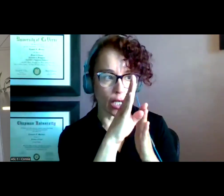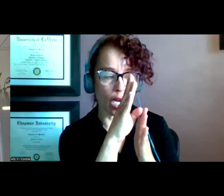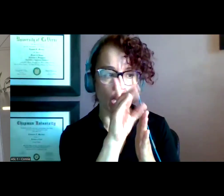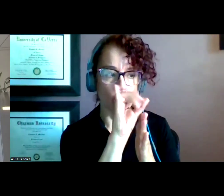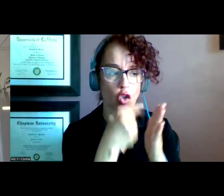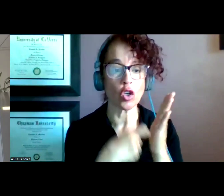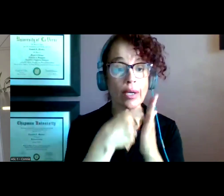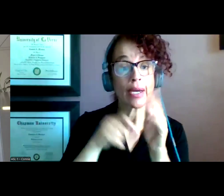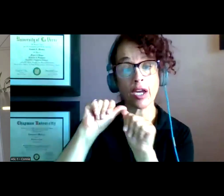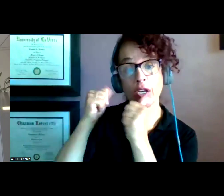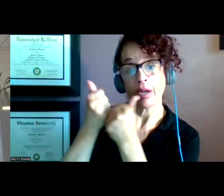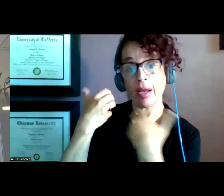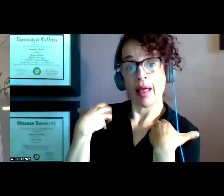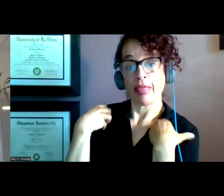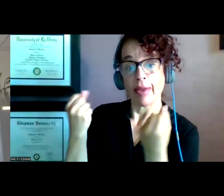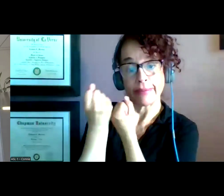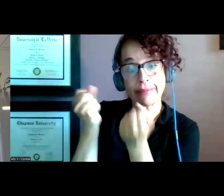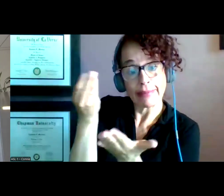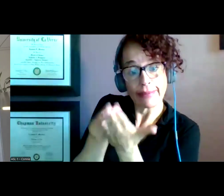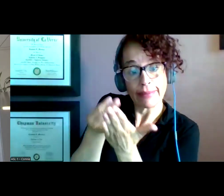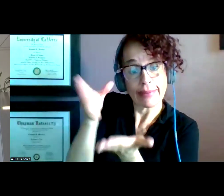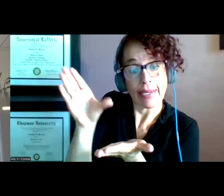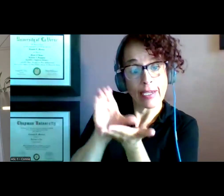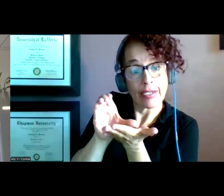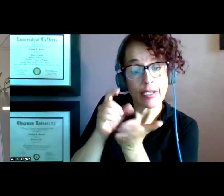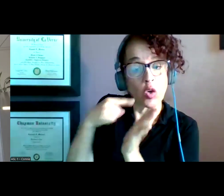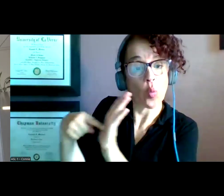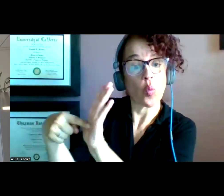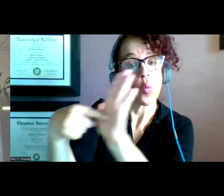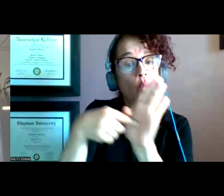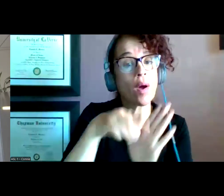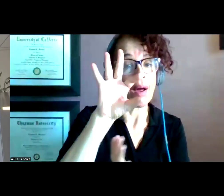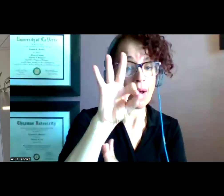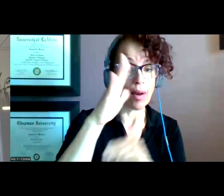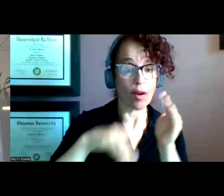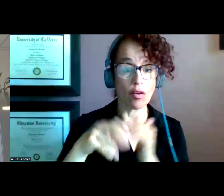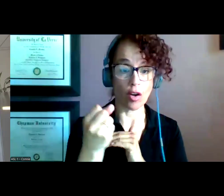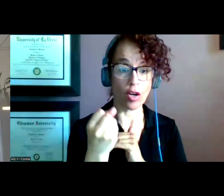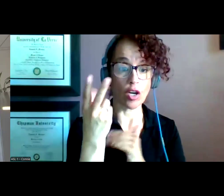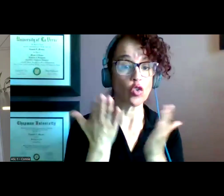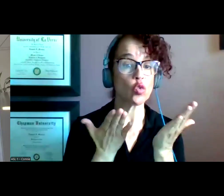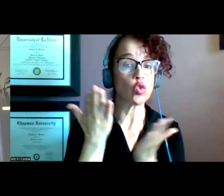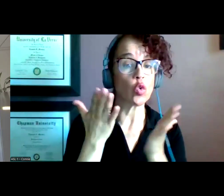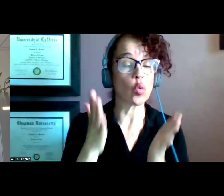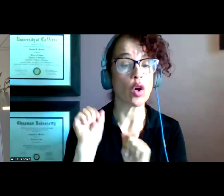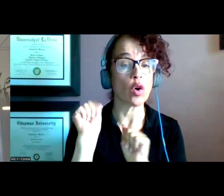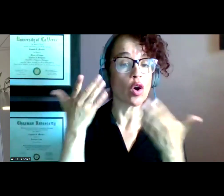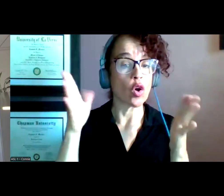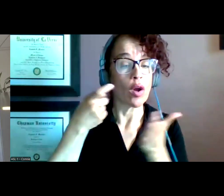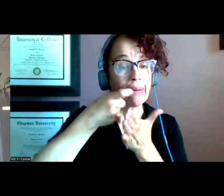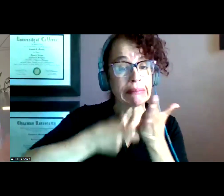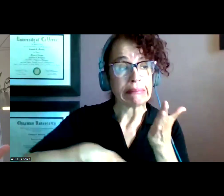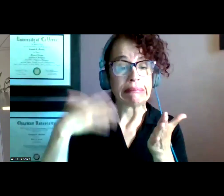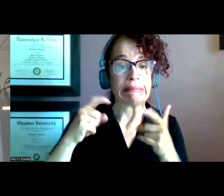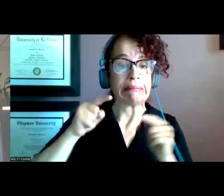and the associated healthcare savings. And we demonstrated that 9 out of the 12 services are already cost